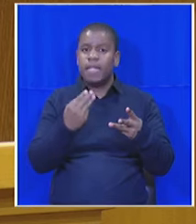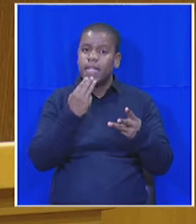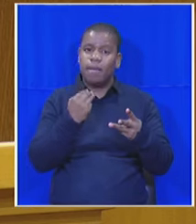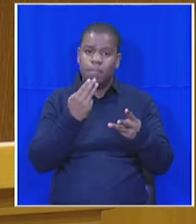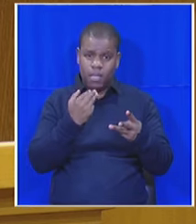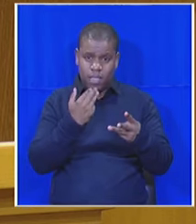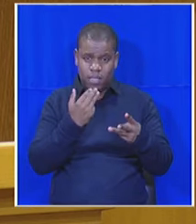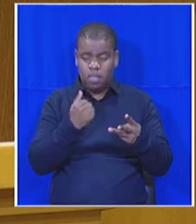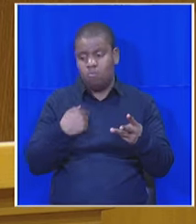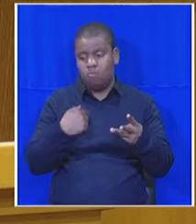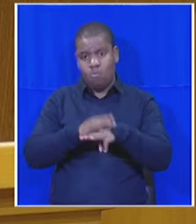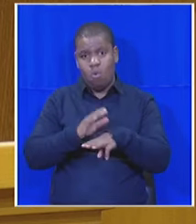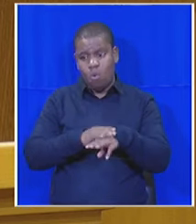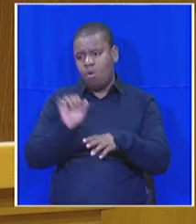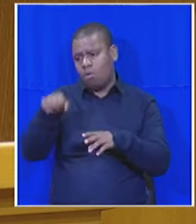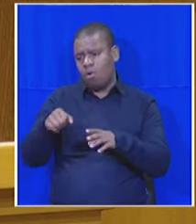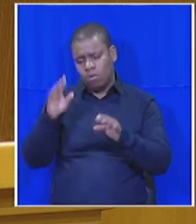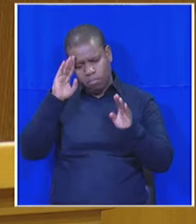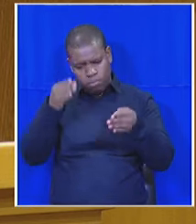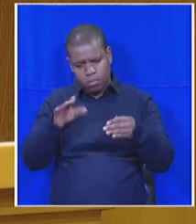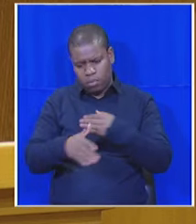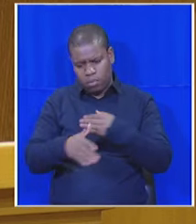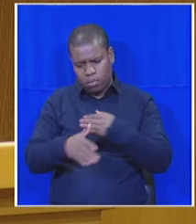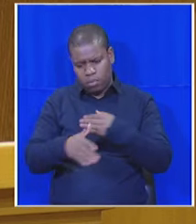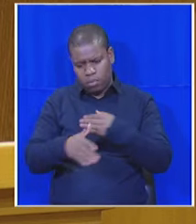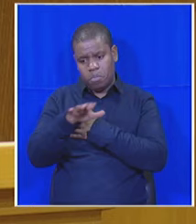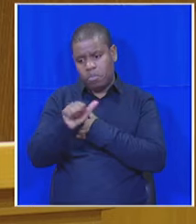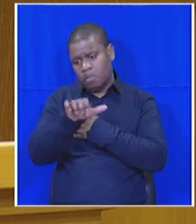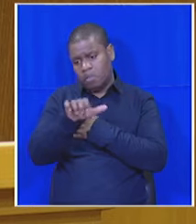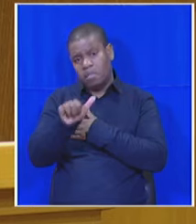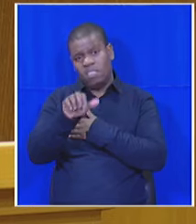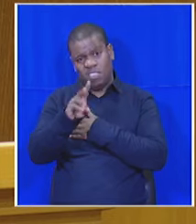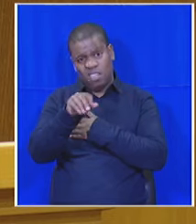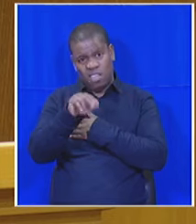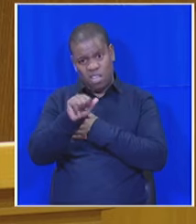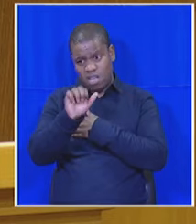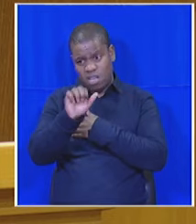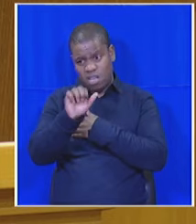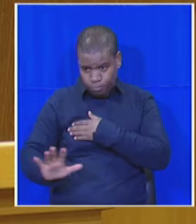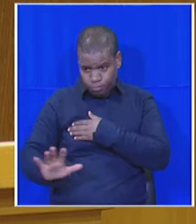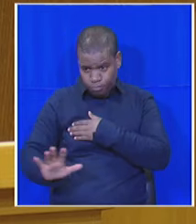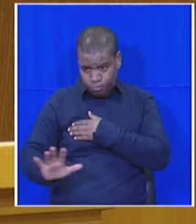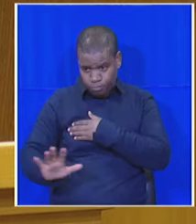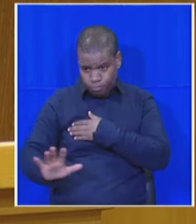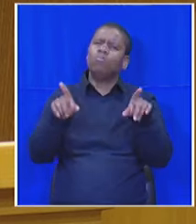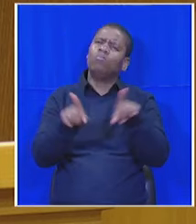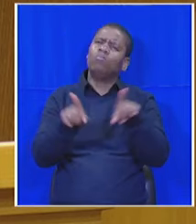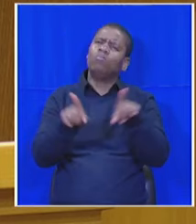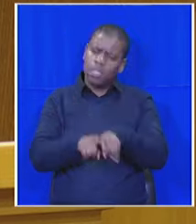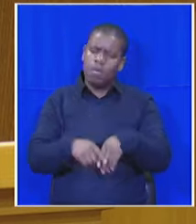which you're not only taking in this particular country, but in the SADC region and in Africa. Again, it must be welcomed.